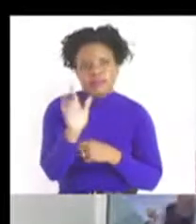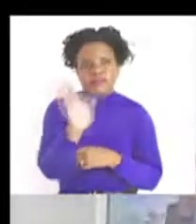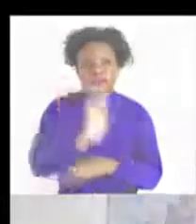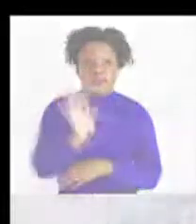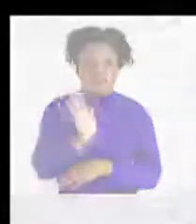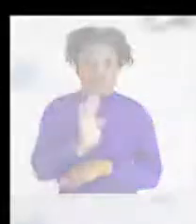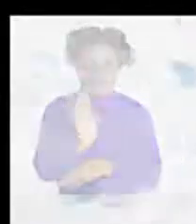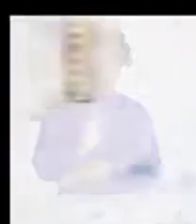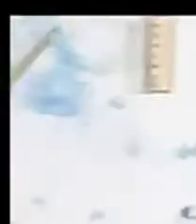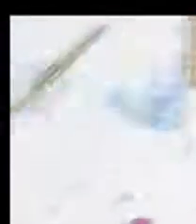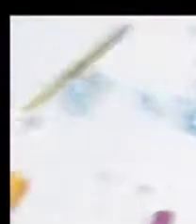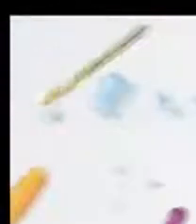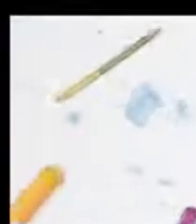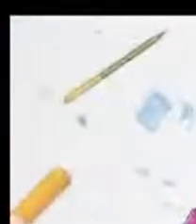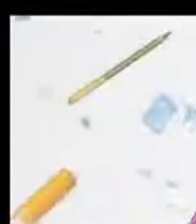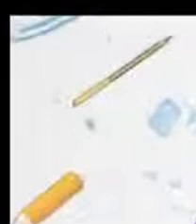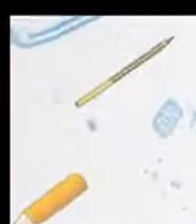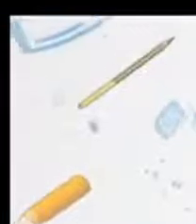Bye-bye.